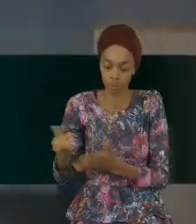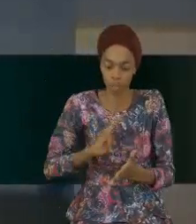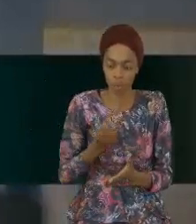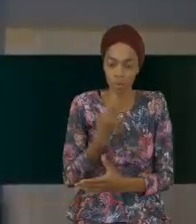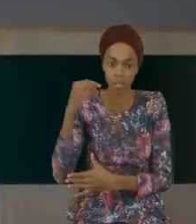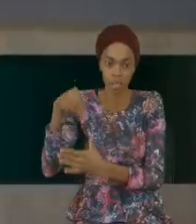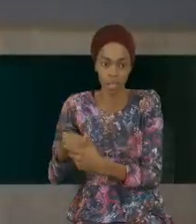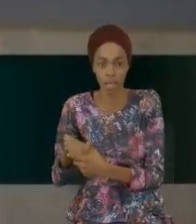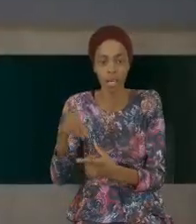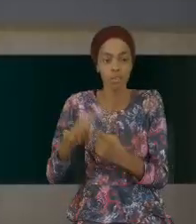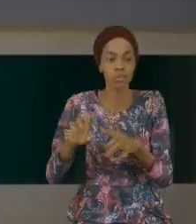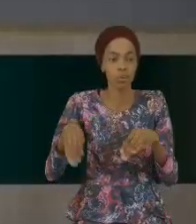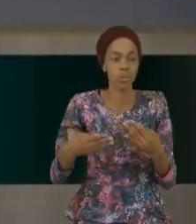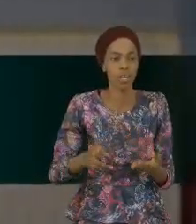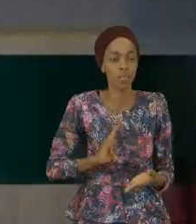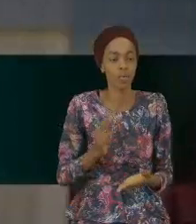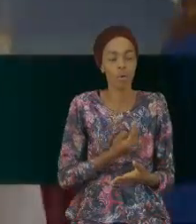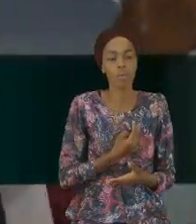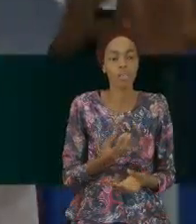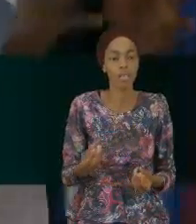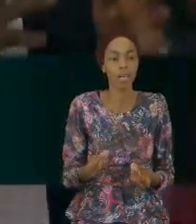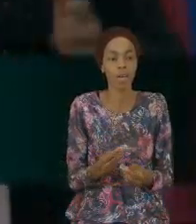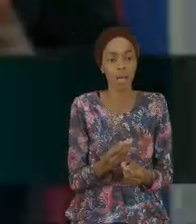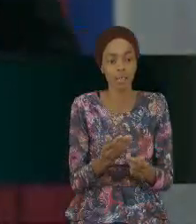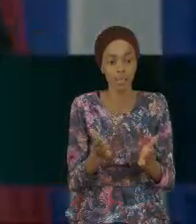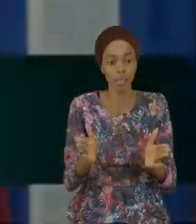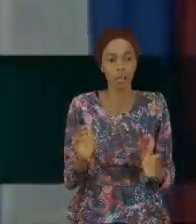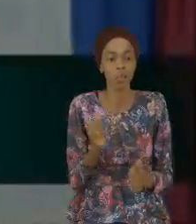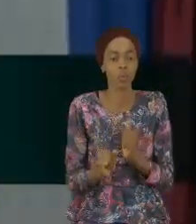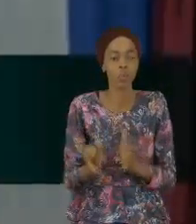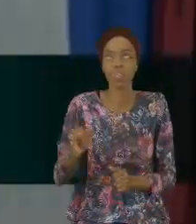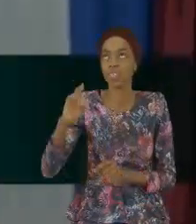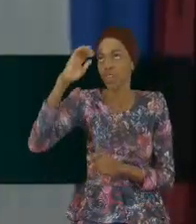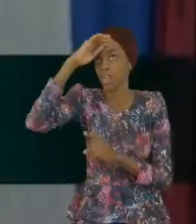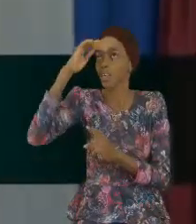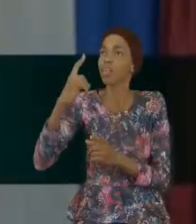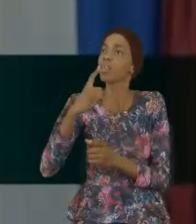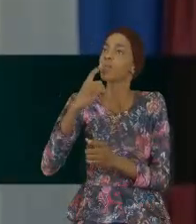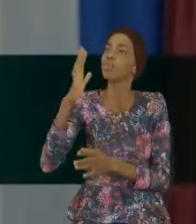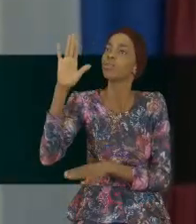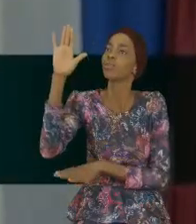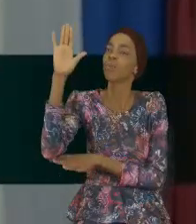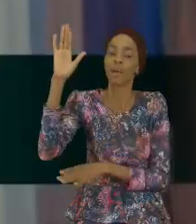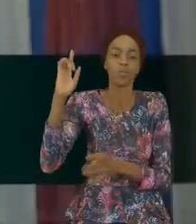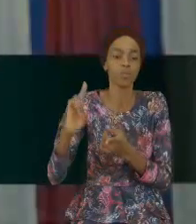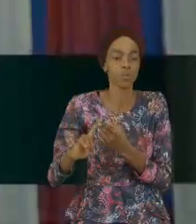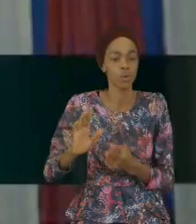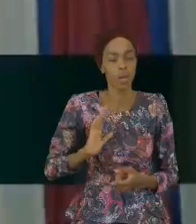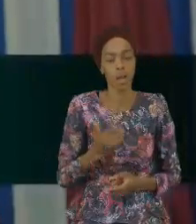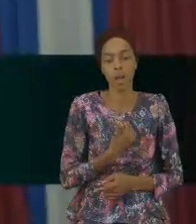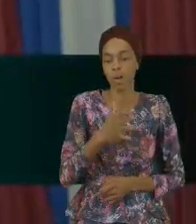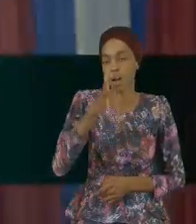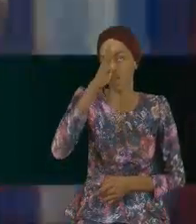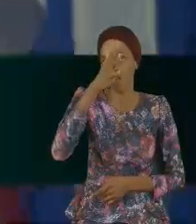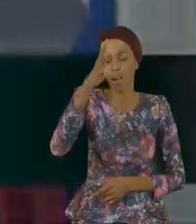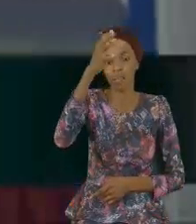to give us the land which he sware unto our fathers. And that was